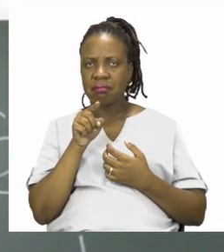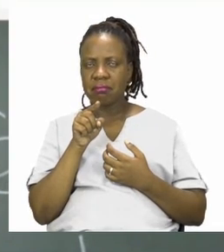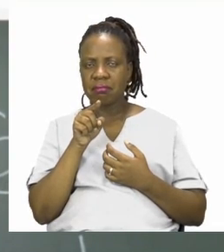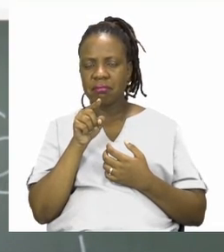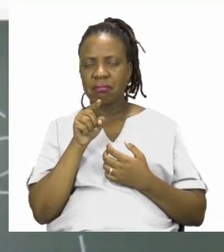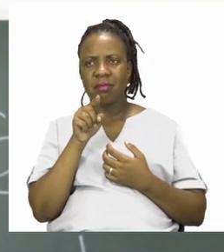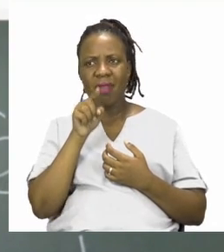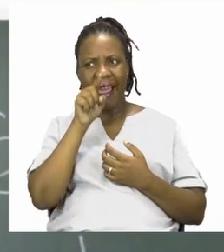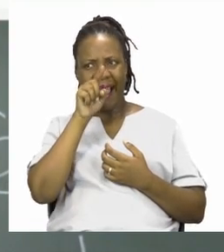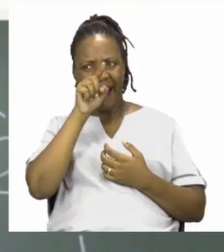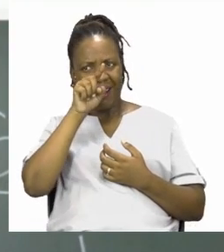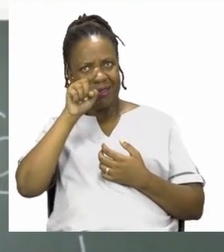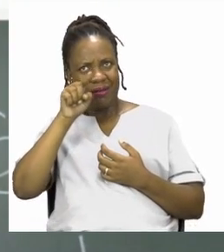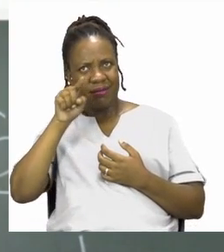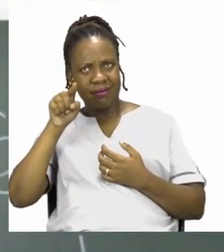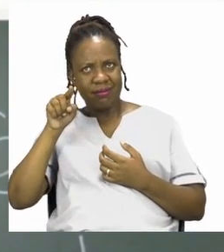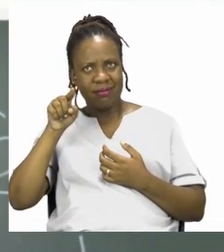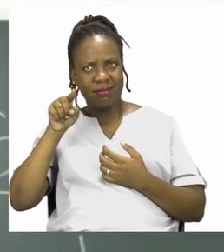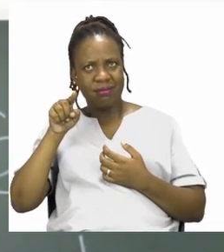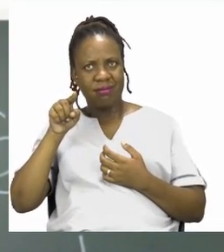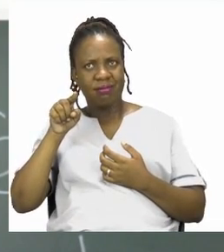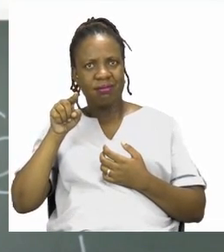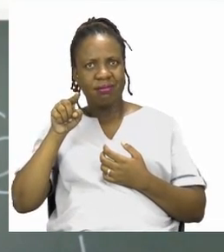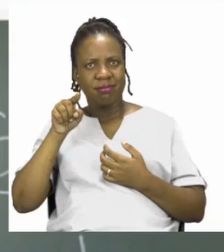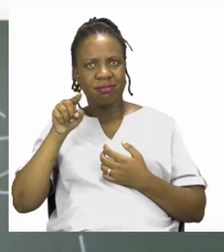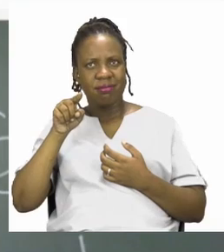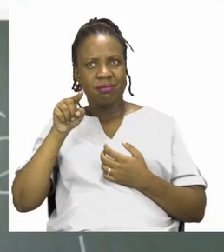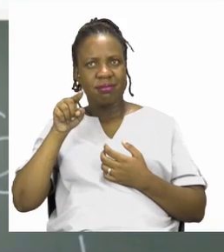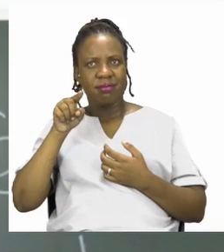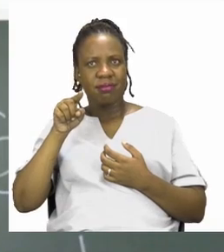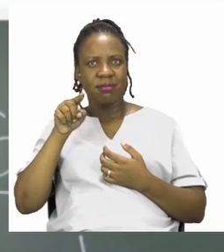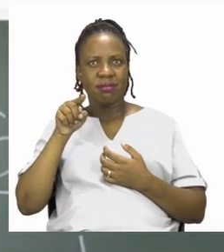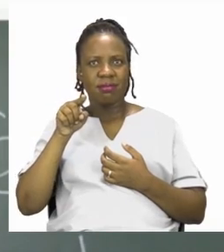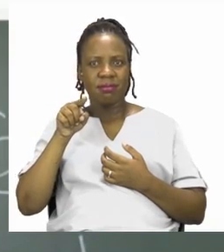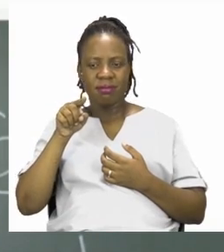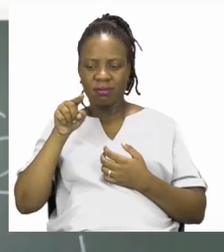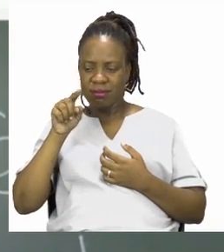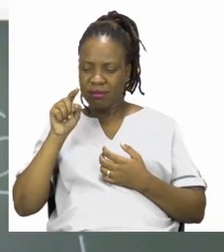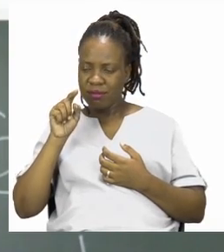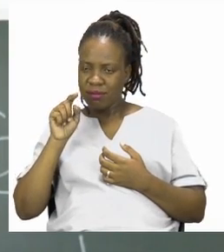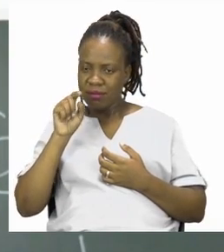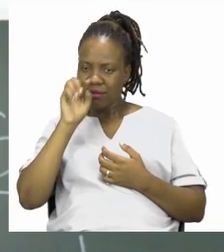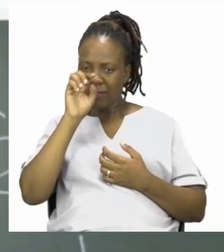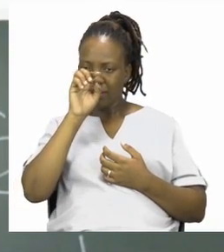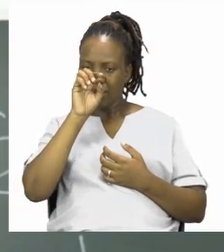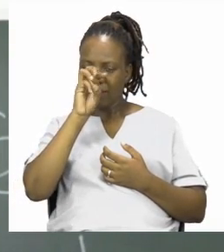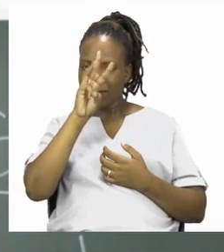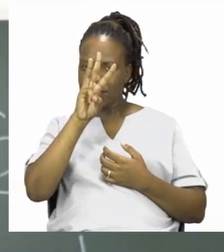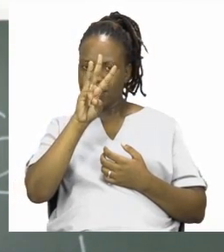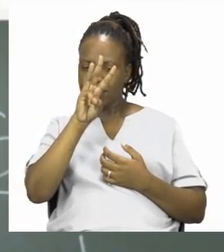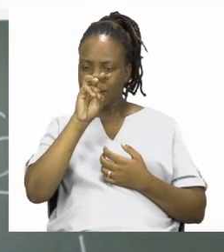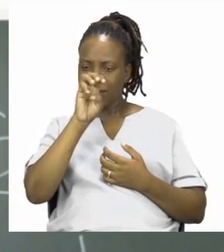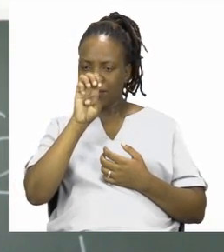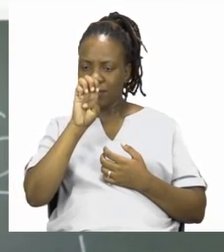E across the W. And we have the T across from the